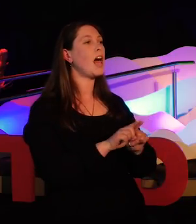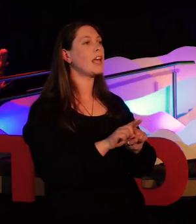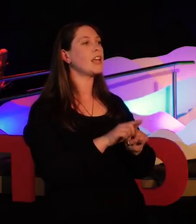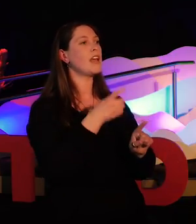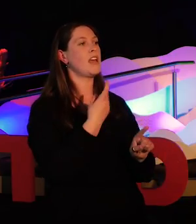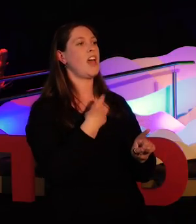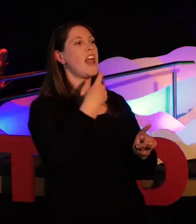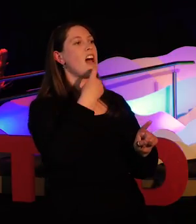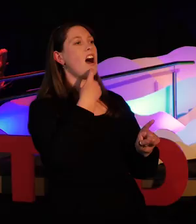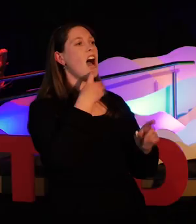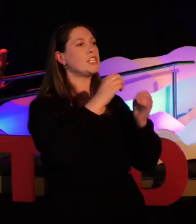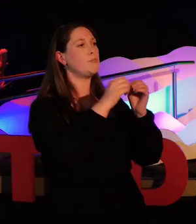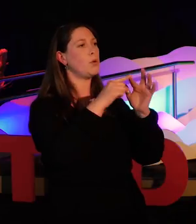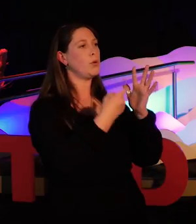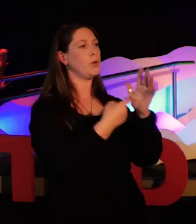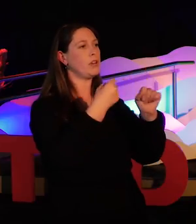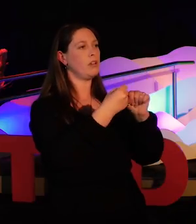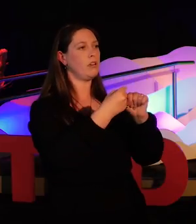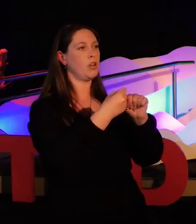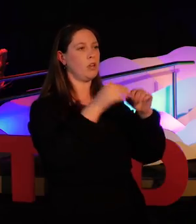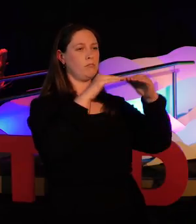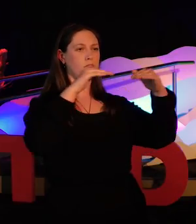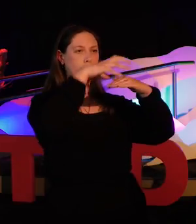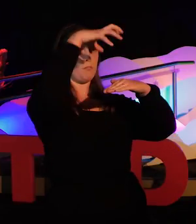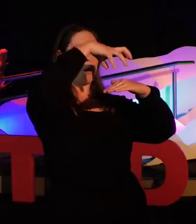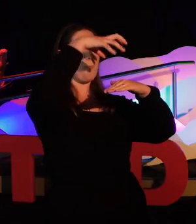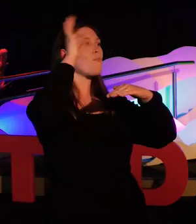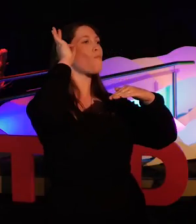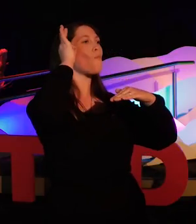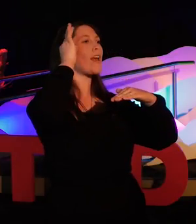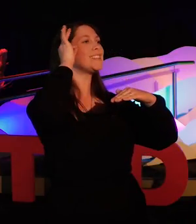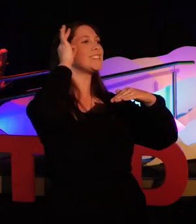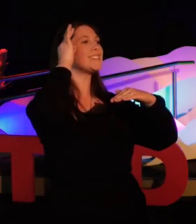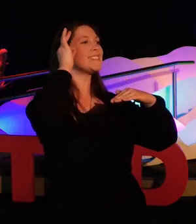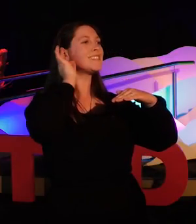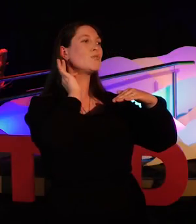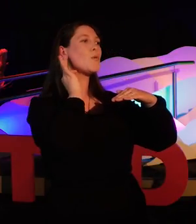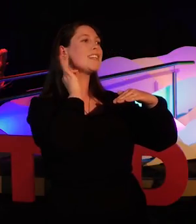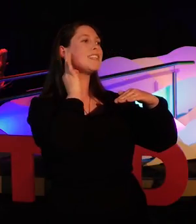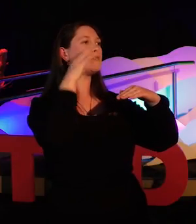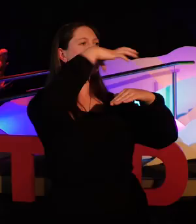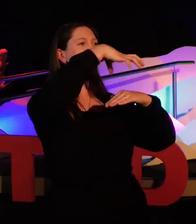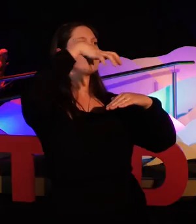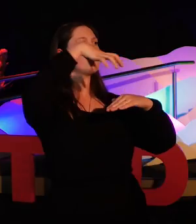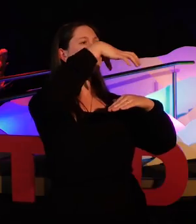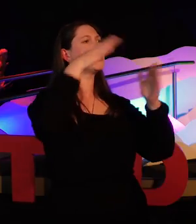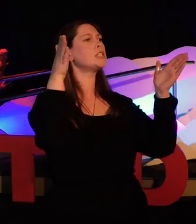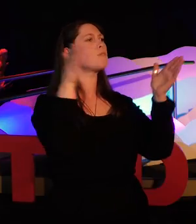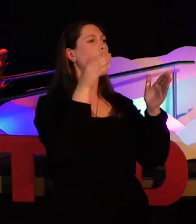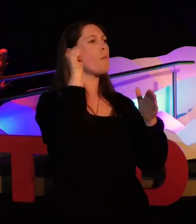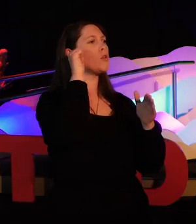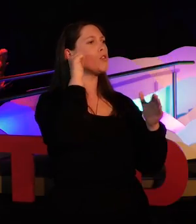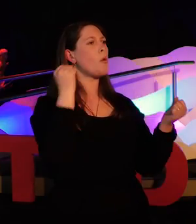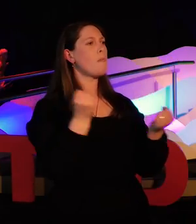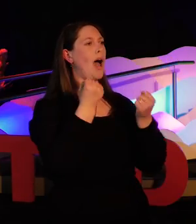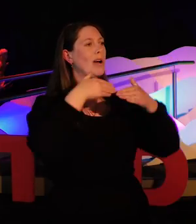iceberg. So on top, you've got the beautiful white floaty bit. Small, but you